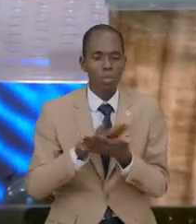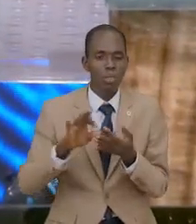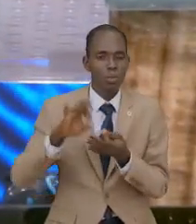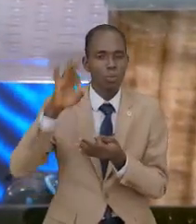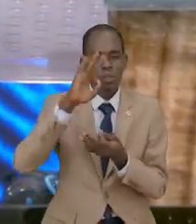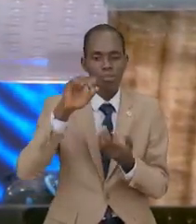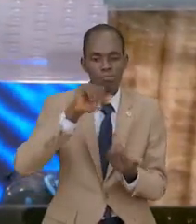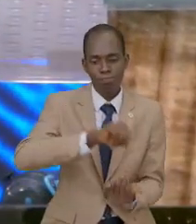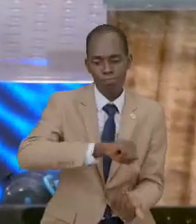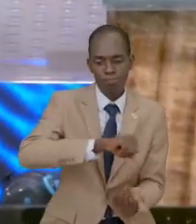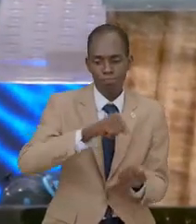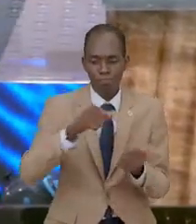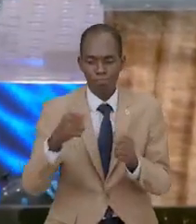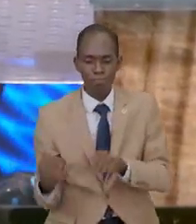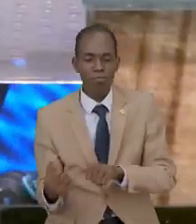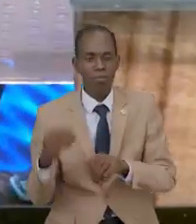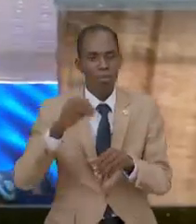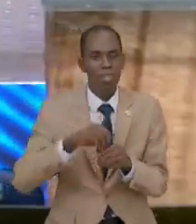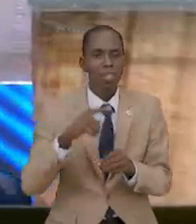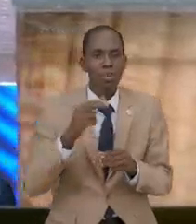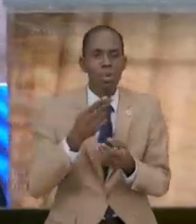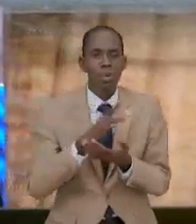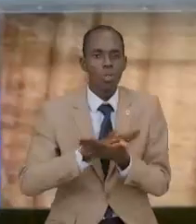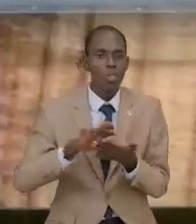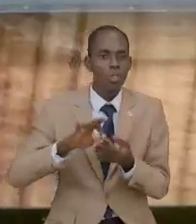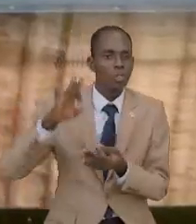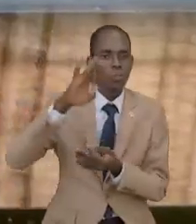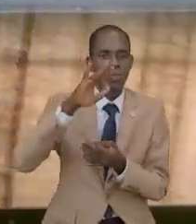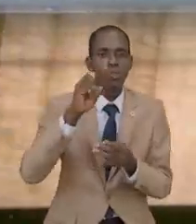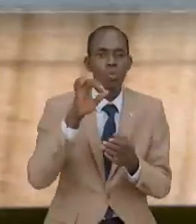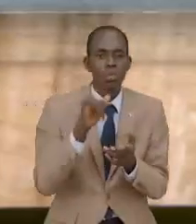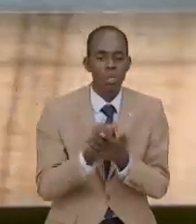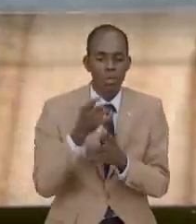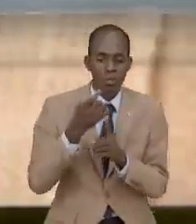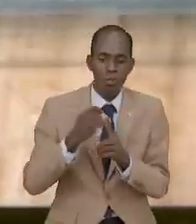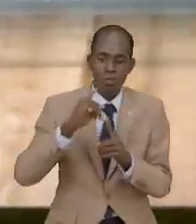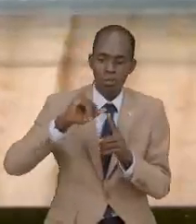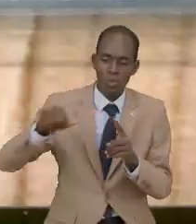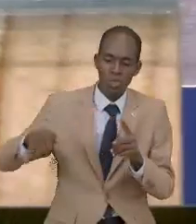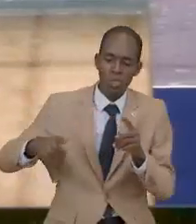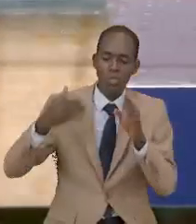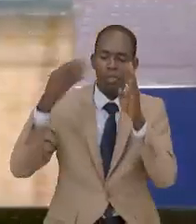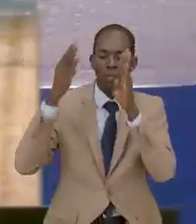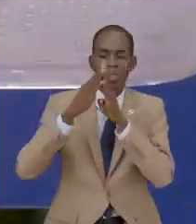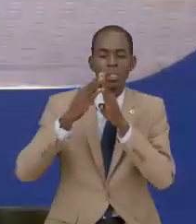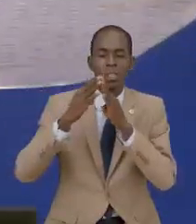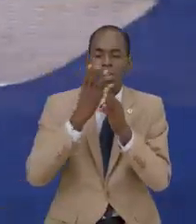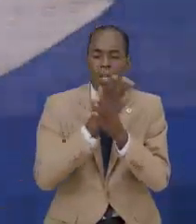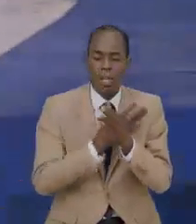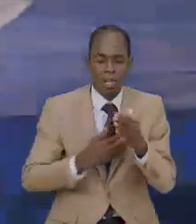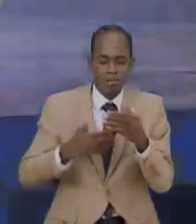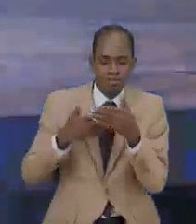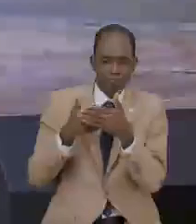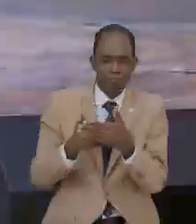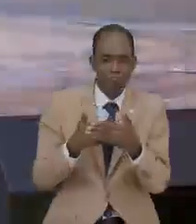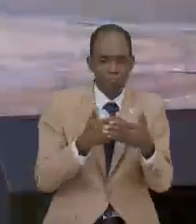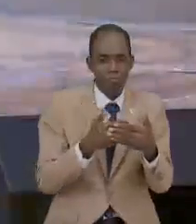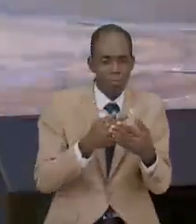immersed in the Holy Ghost, so that from Jerusalem and round about